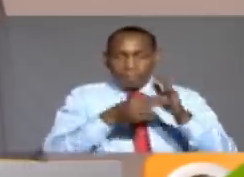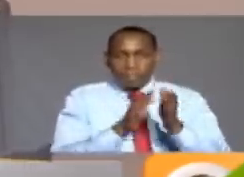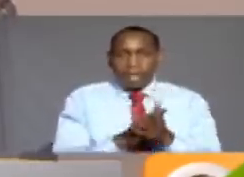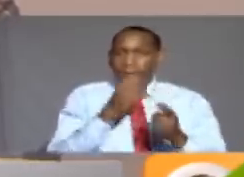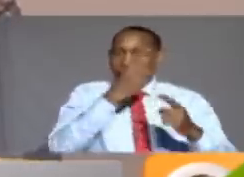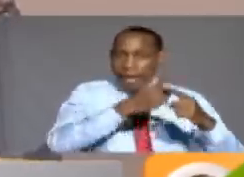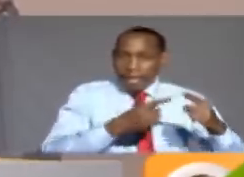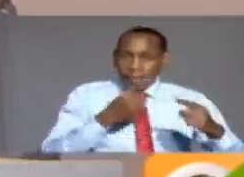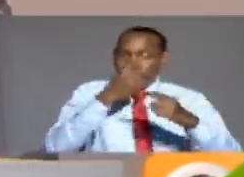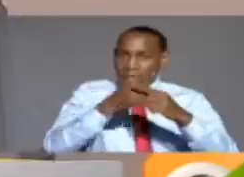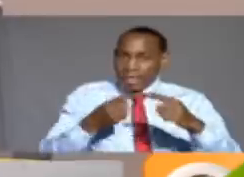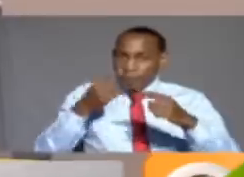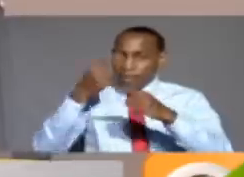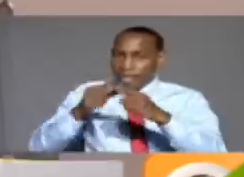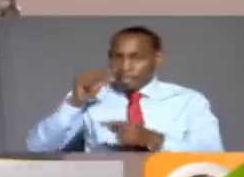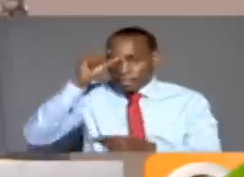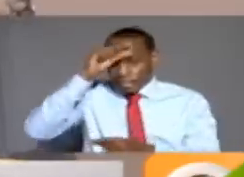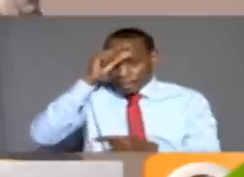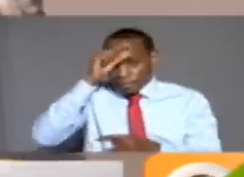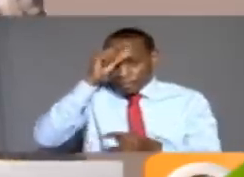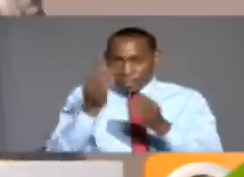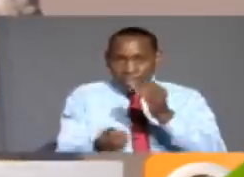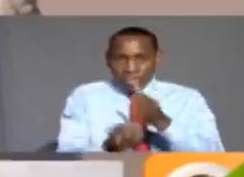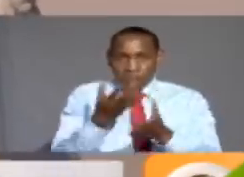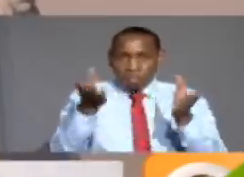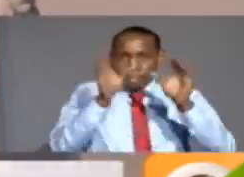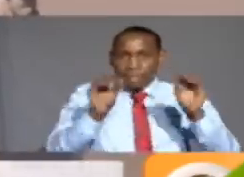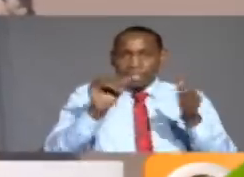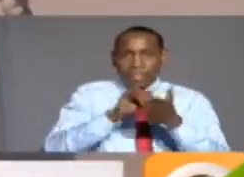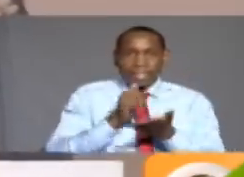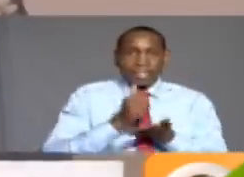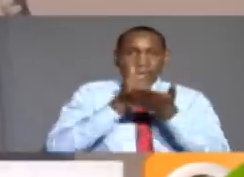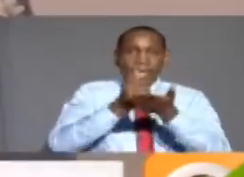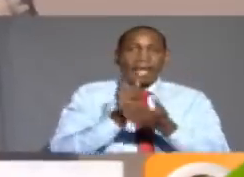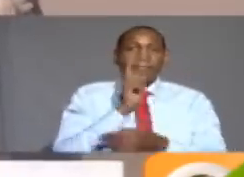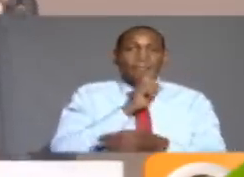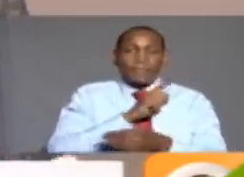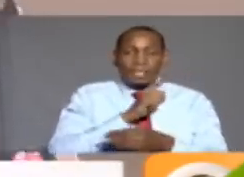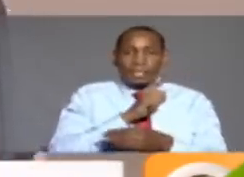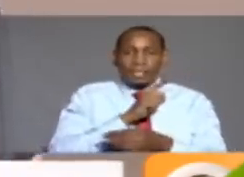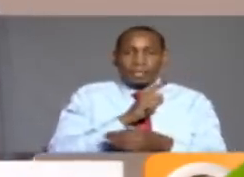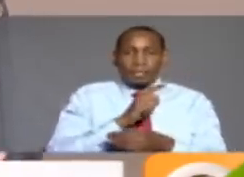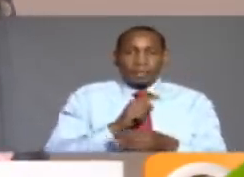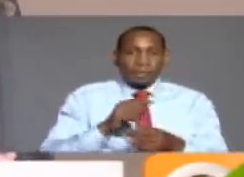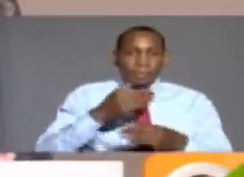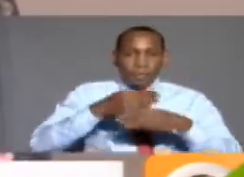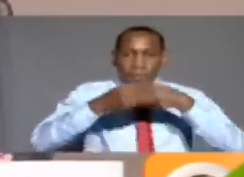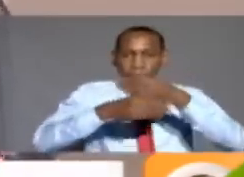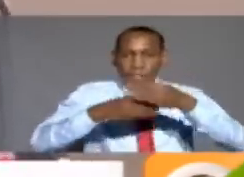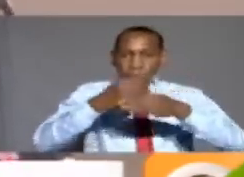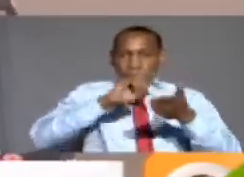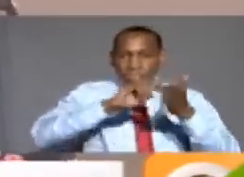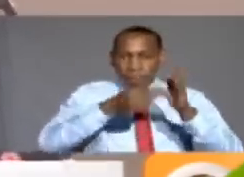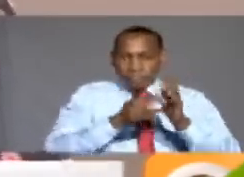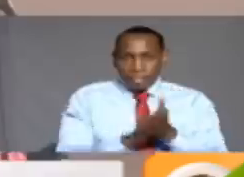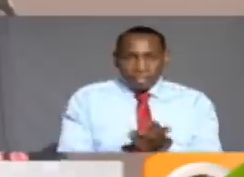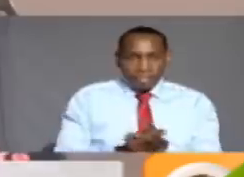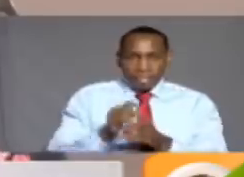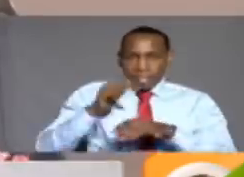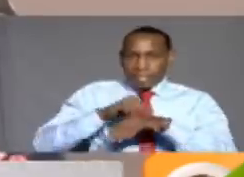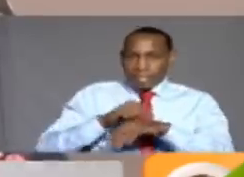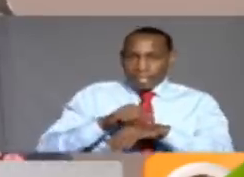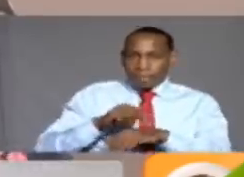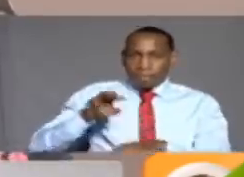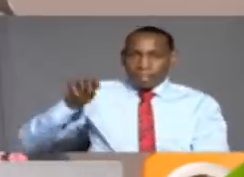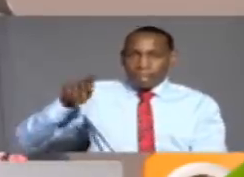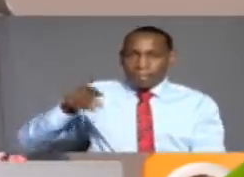year, the government would bring a budget that helps to complete that project. So when Ngujiri sits here and tells us there are